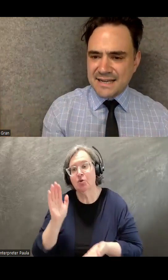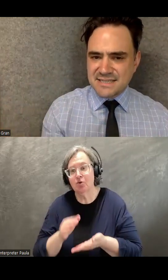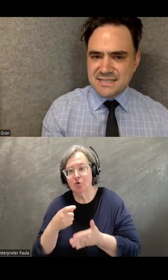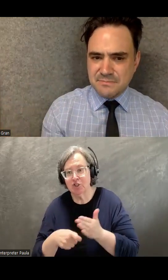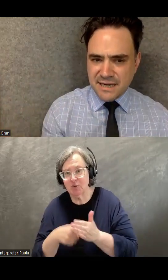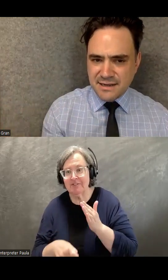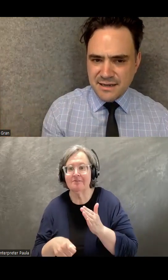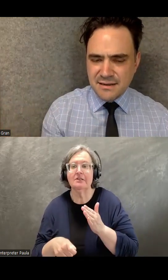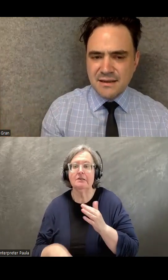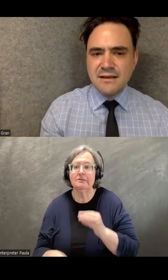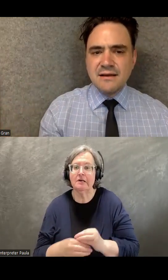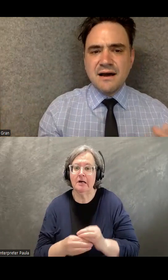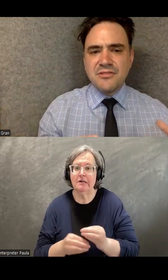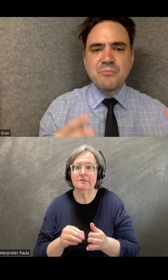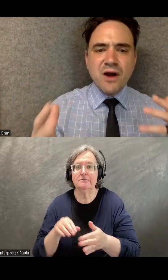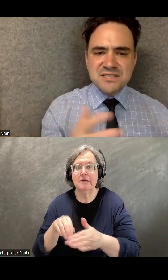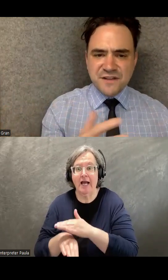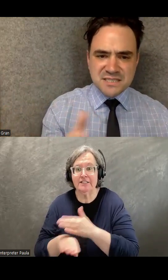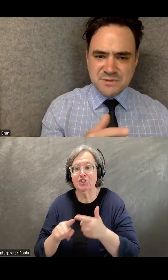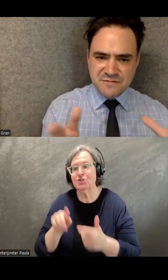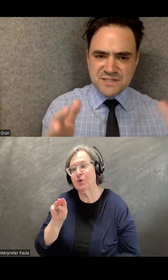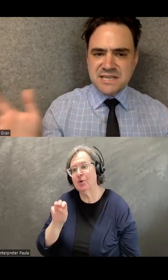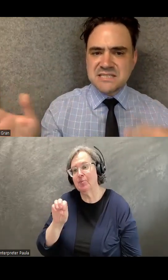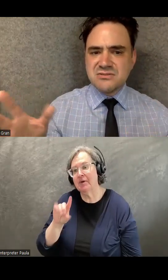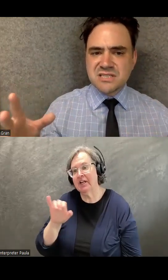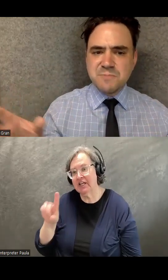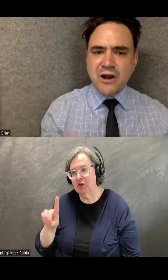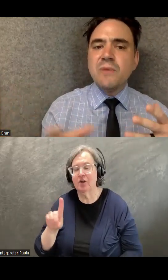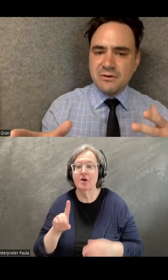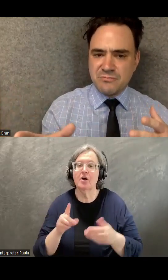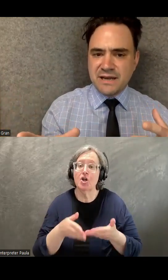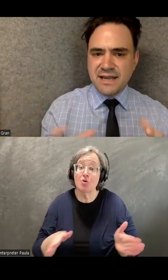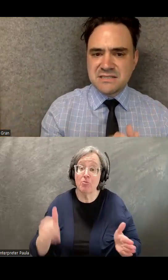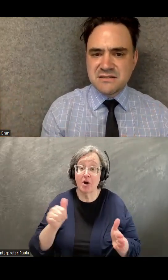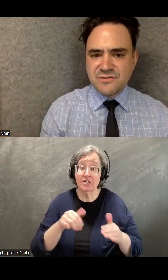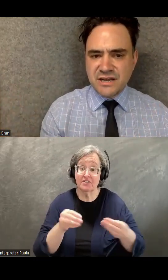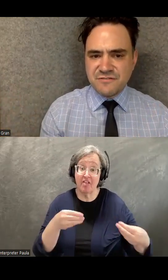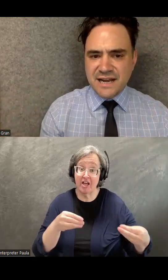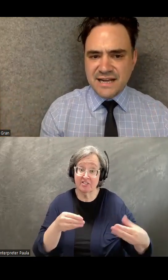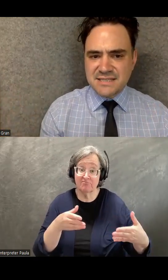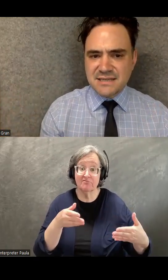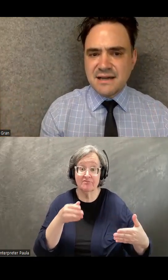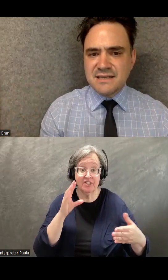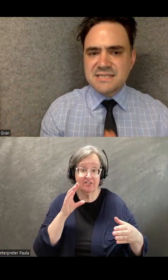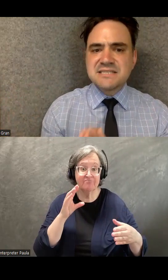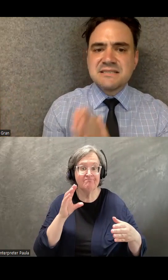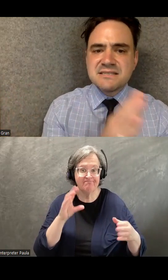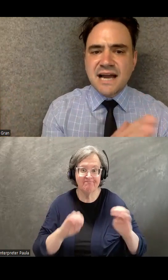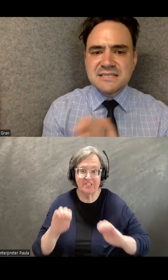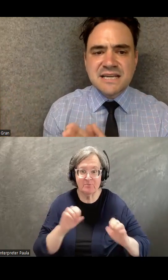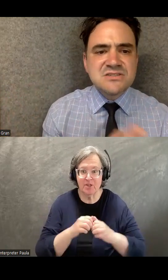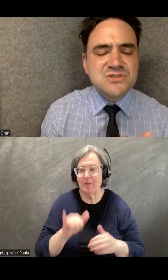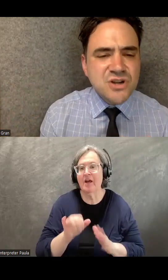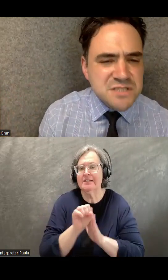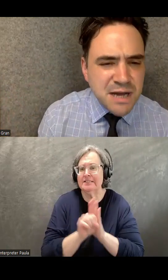expanding access to Medicaid. The broadest flexibility for states to experiment with Medicaid delivery and financing. States can